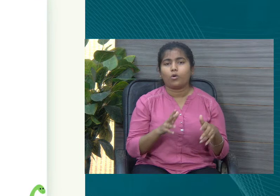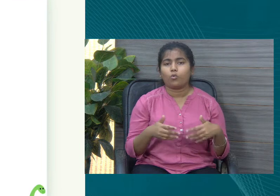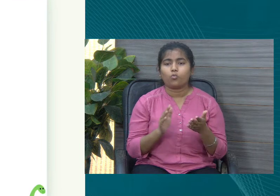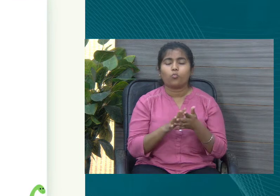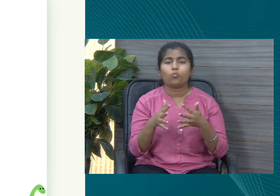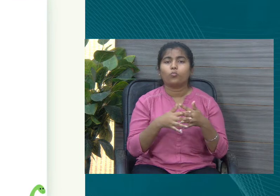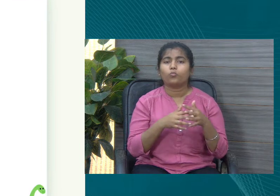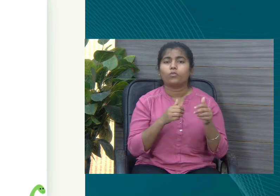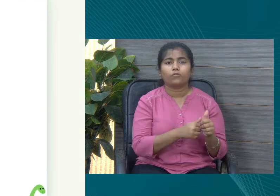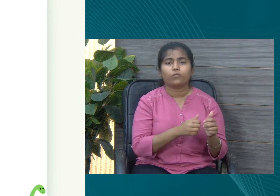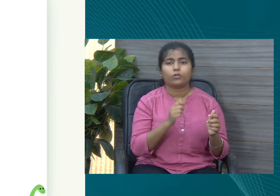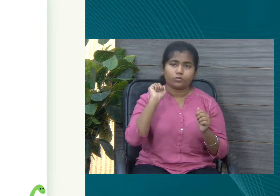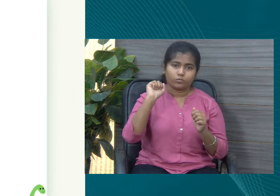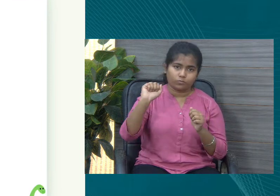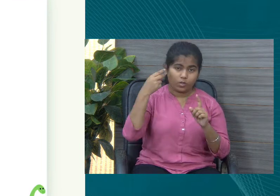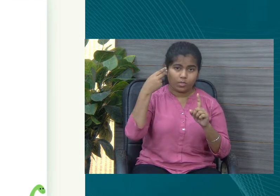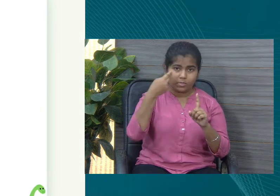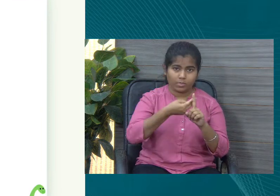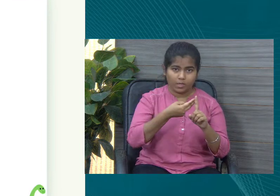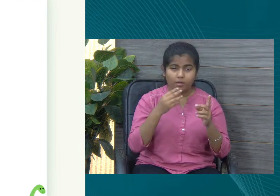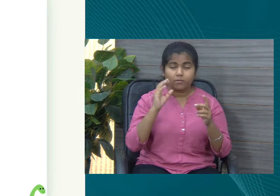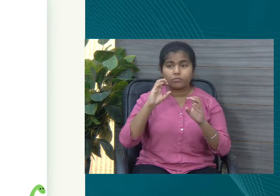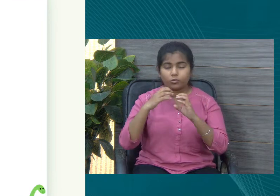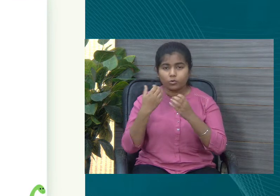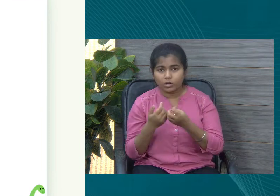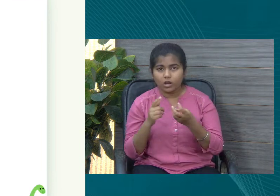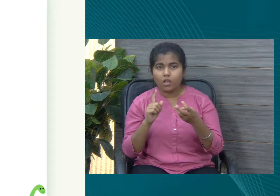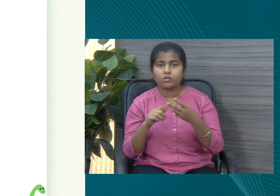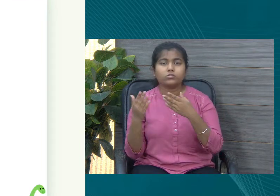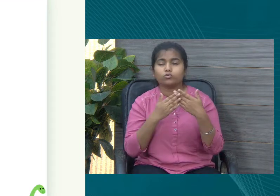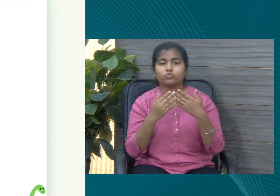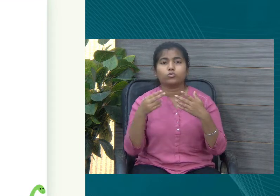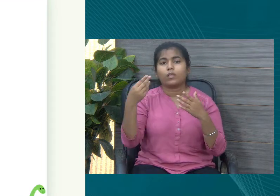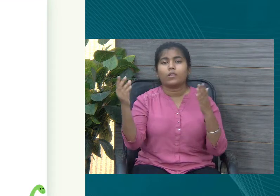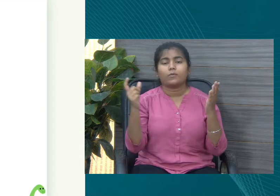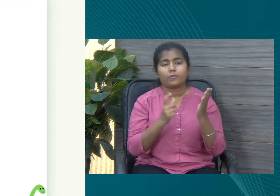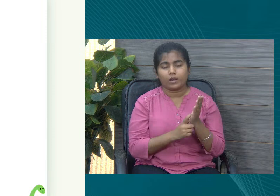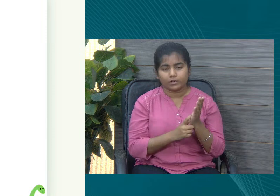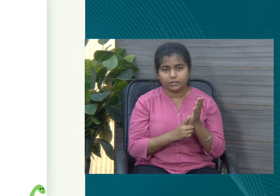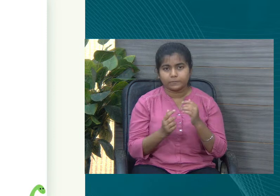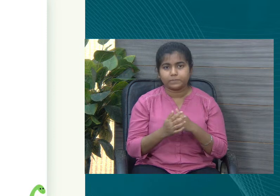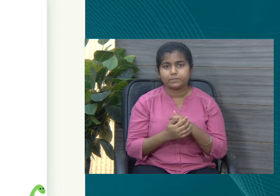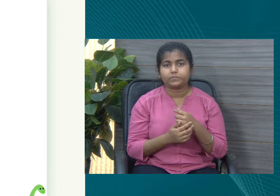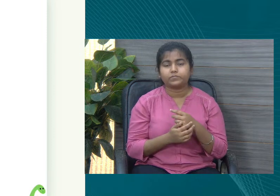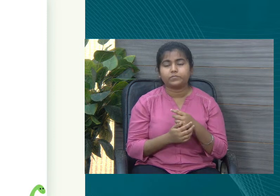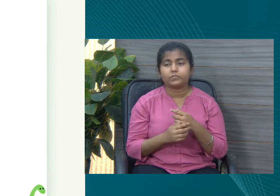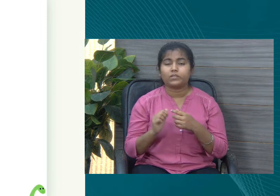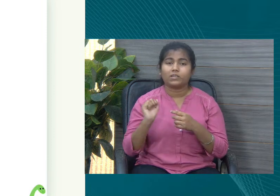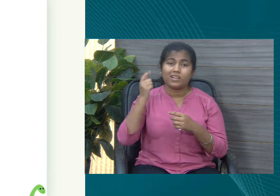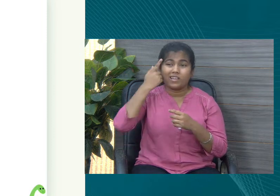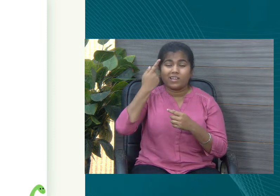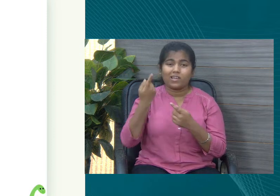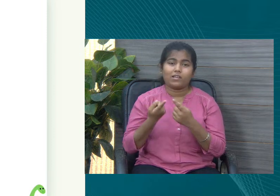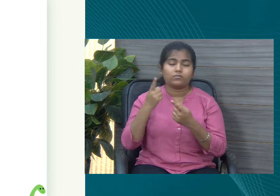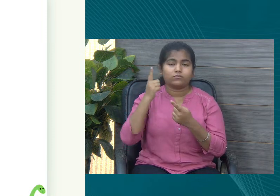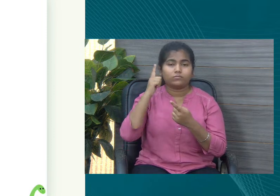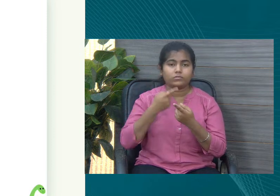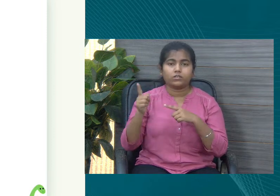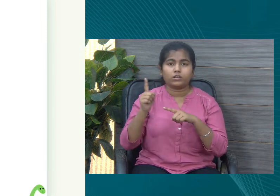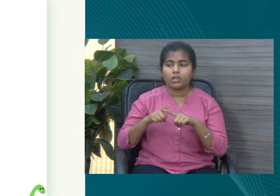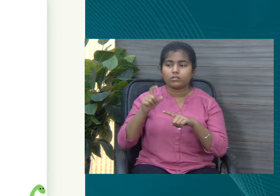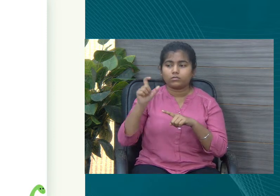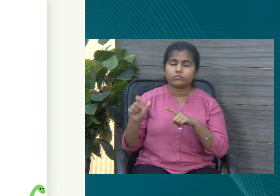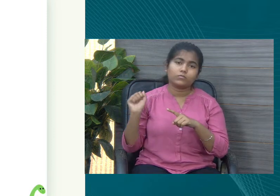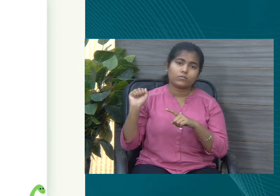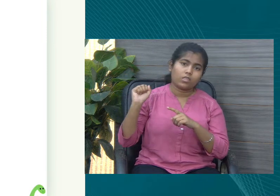You have to write your name first, then your class, then your school name and address, then the expert name and date of the